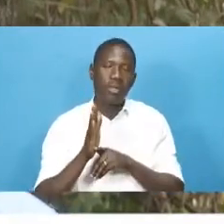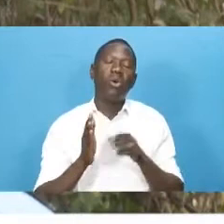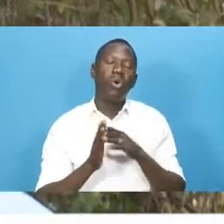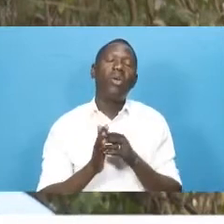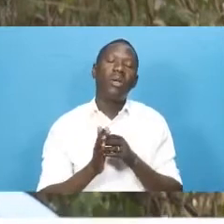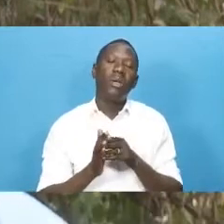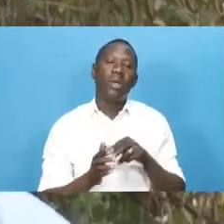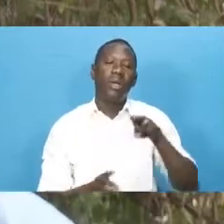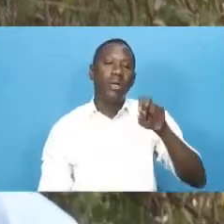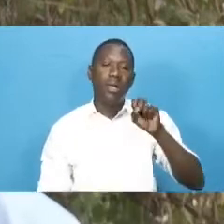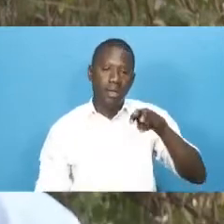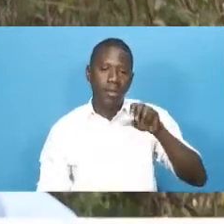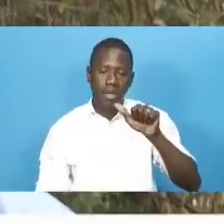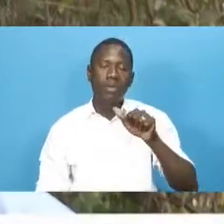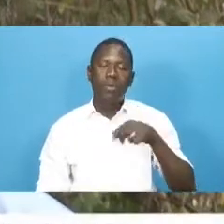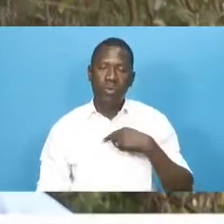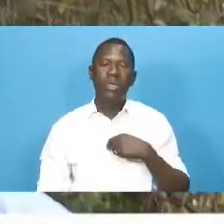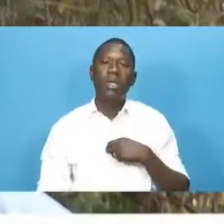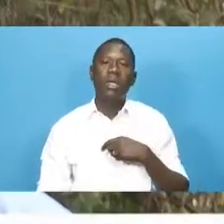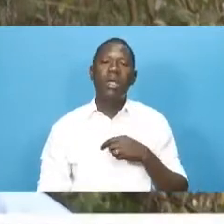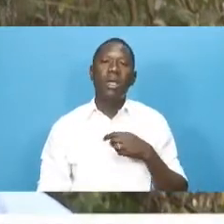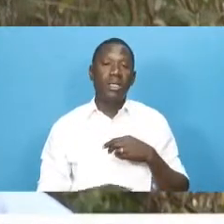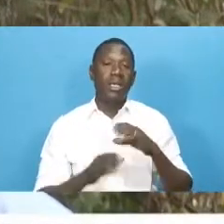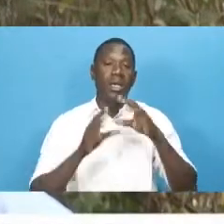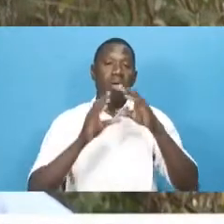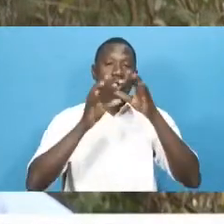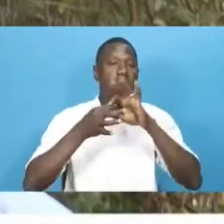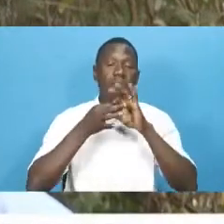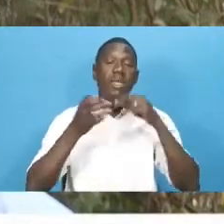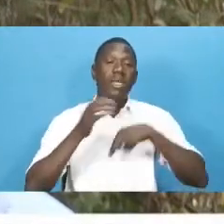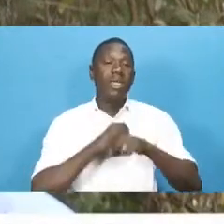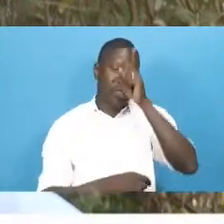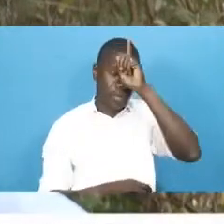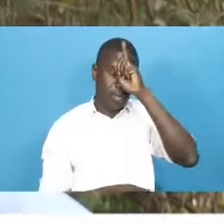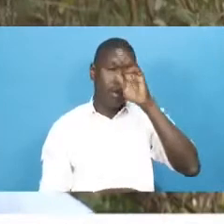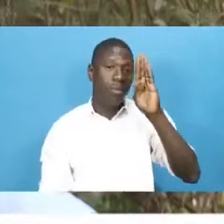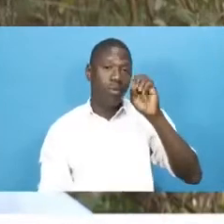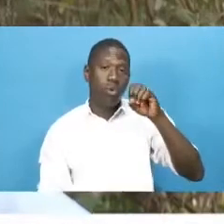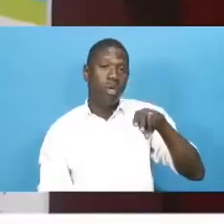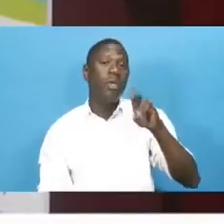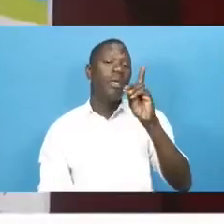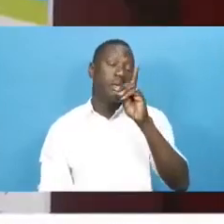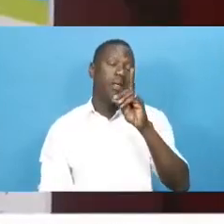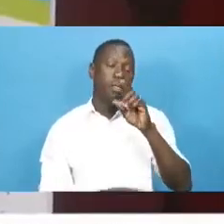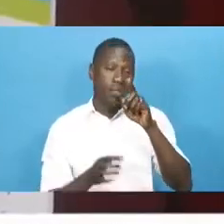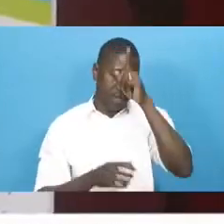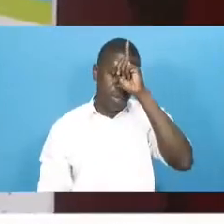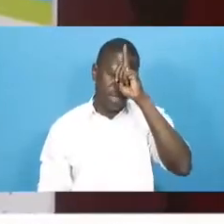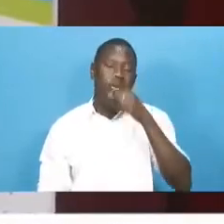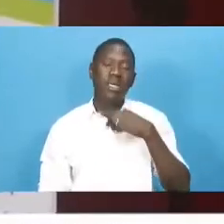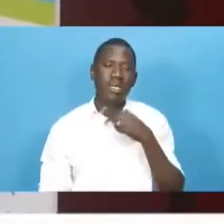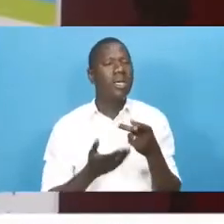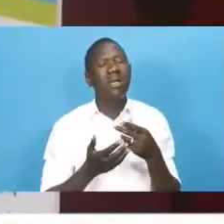Bonn, Germany, and they requested for funding for them to implement a renewable energy project that will